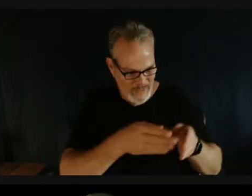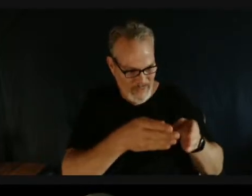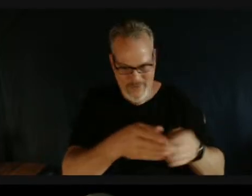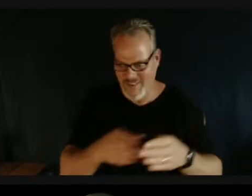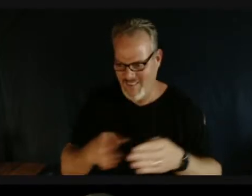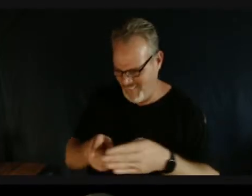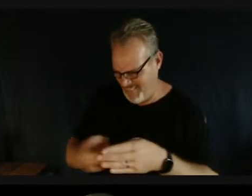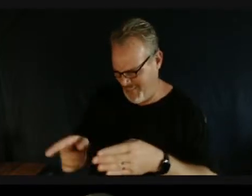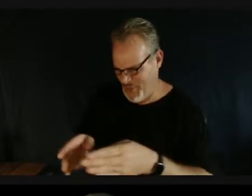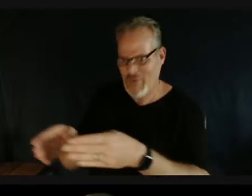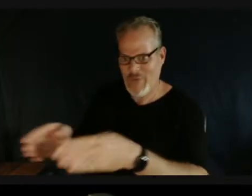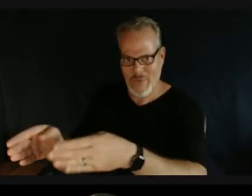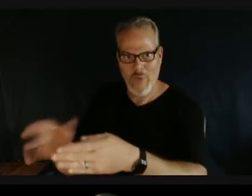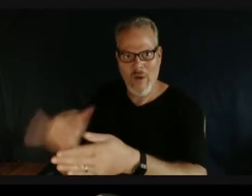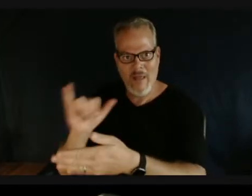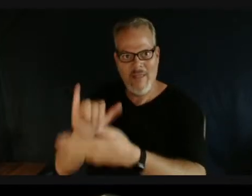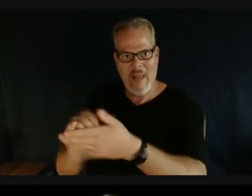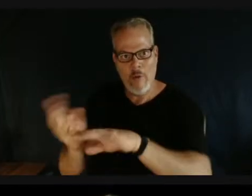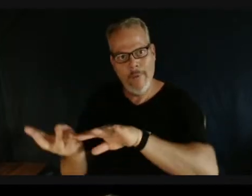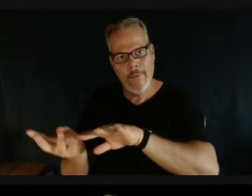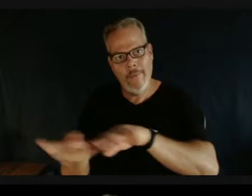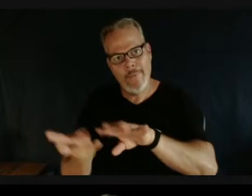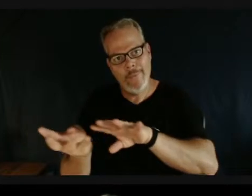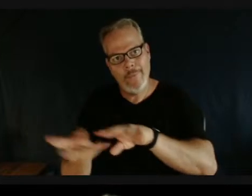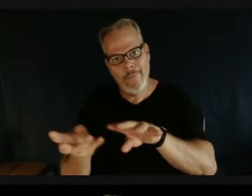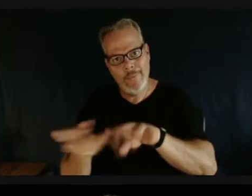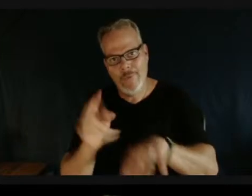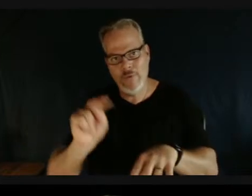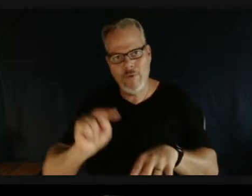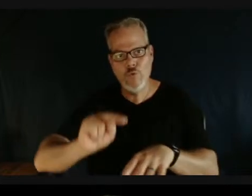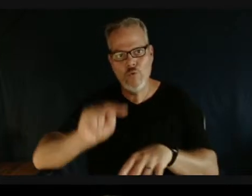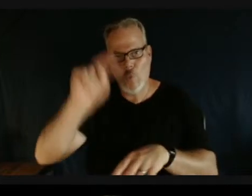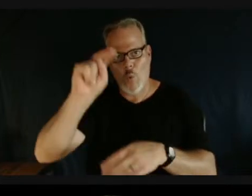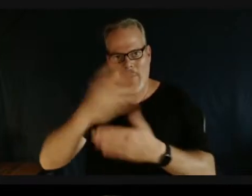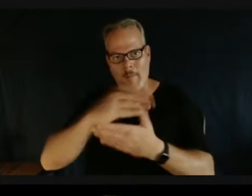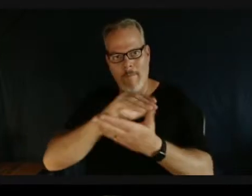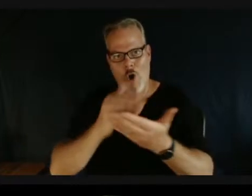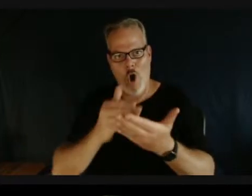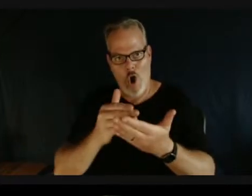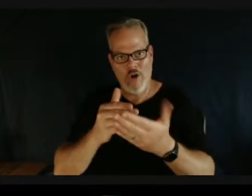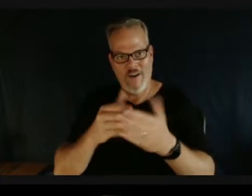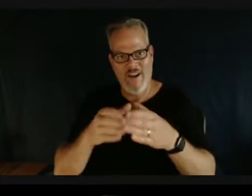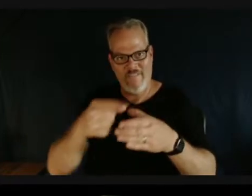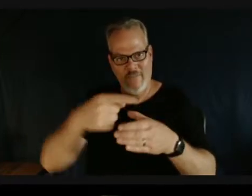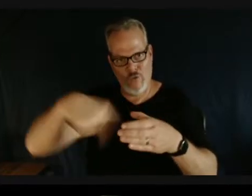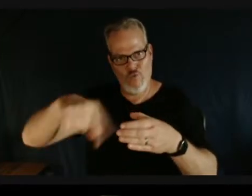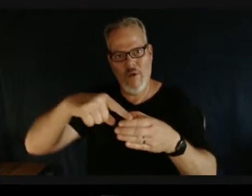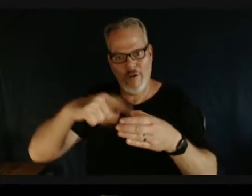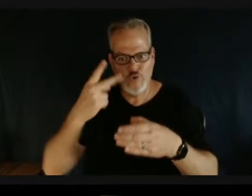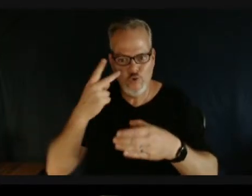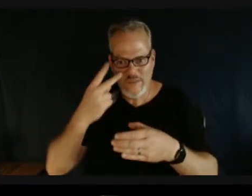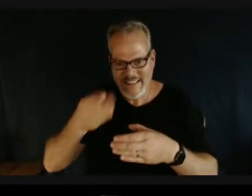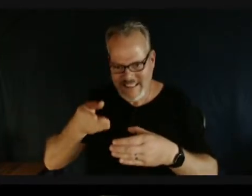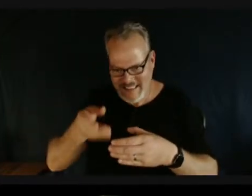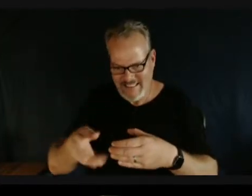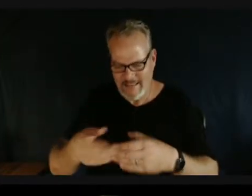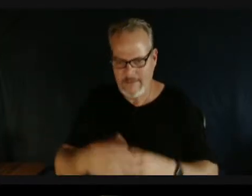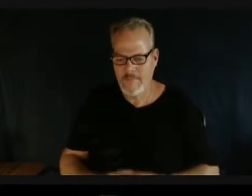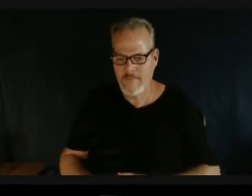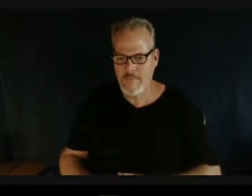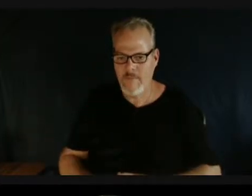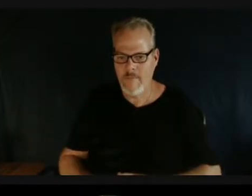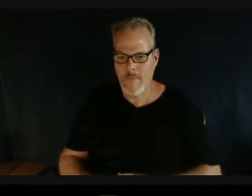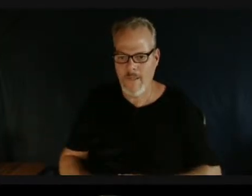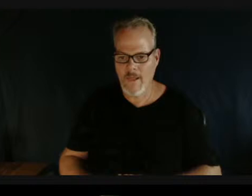going to feed towards this north edge of the crater, right under the field of view, right in here. And we're having to